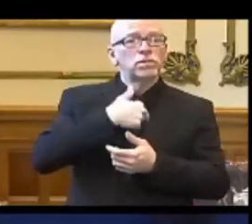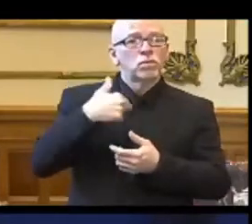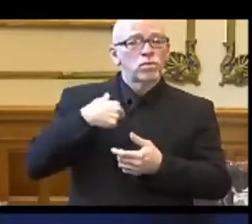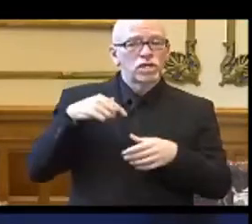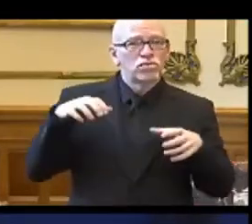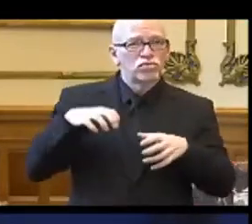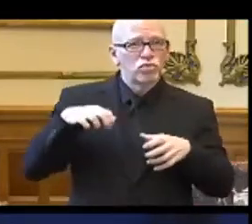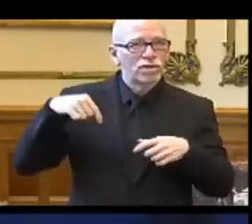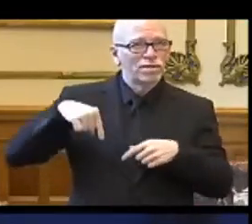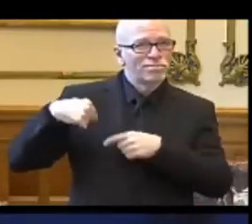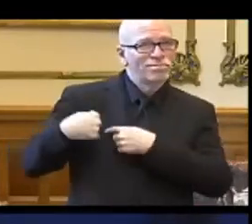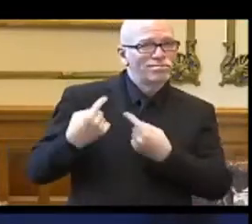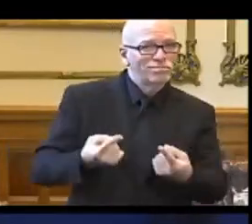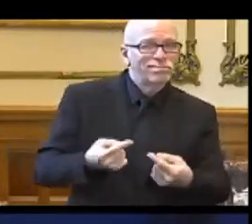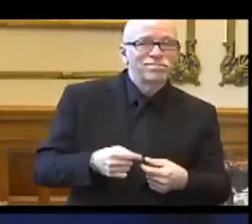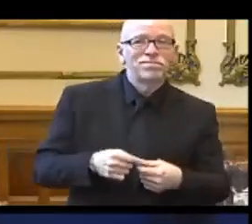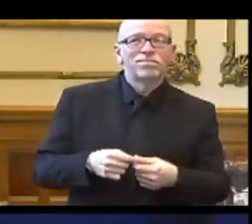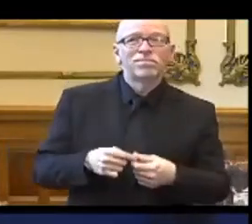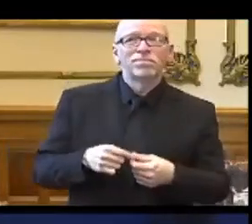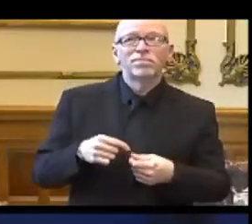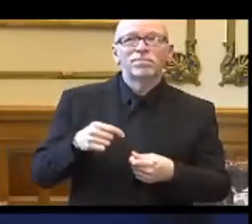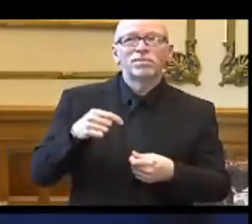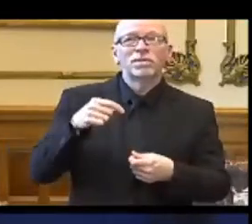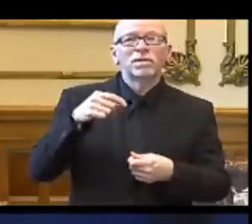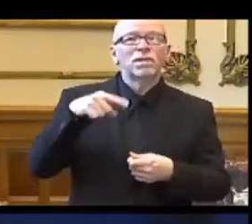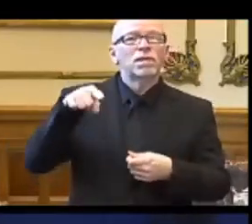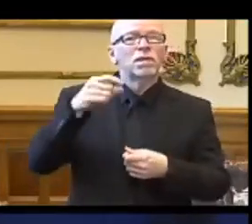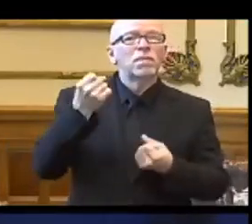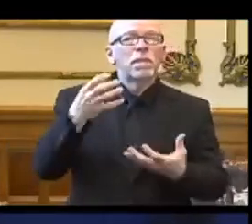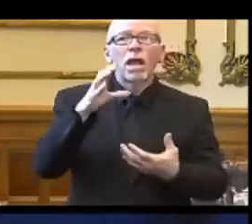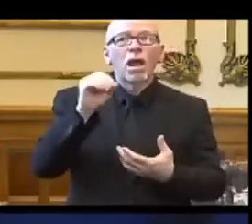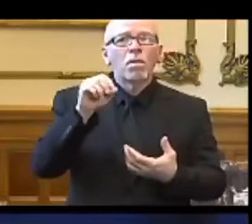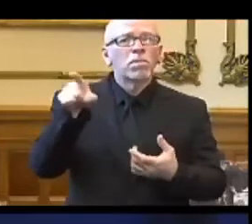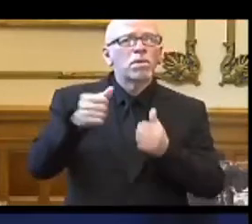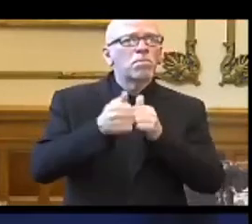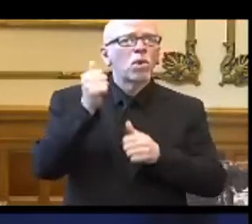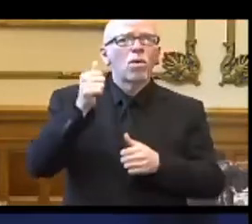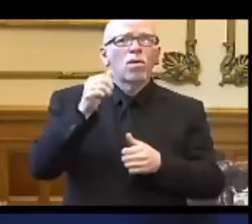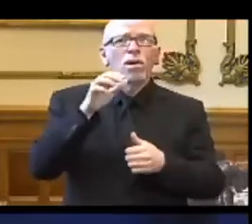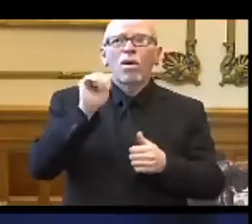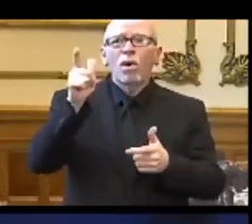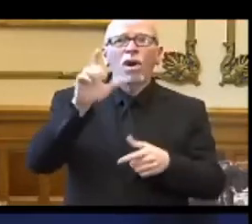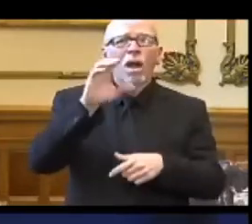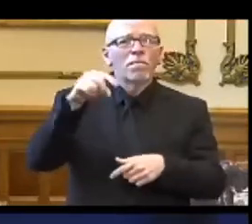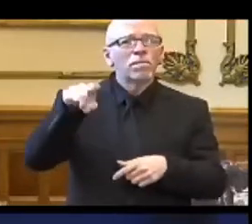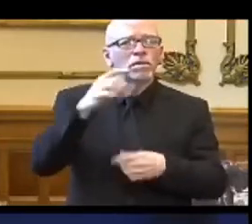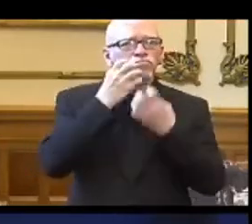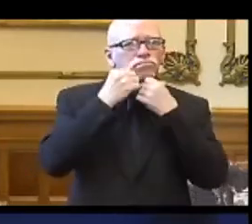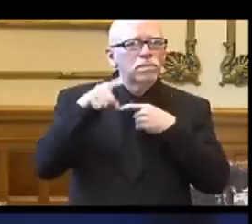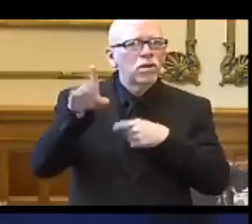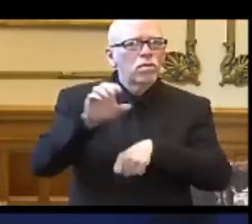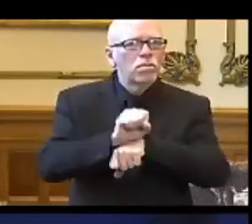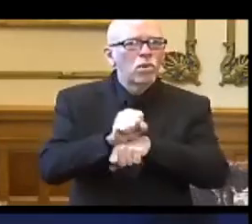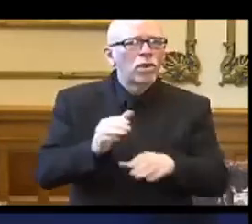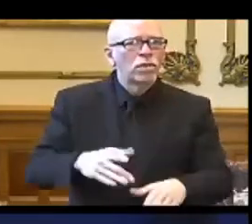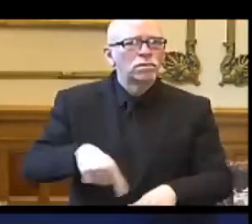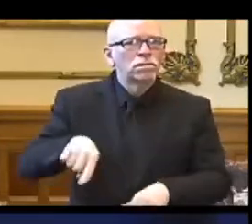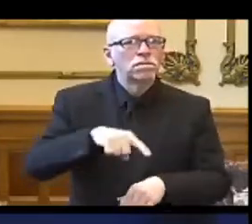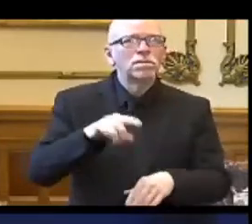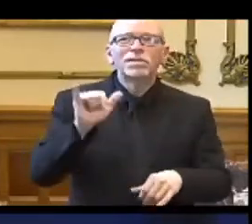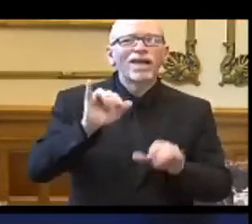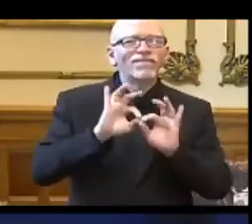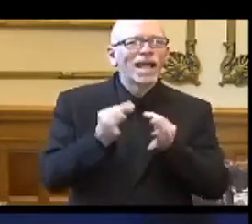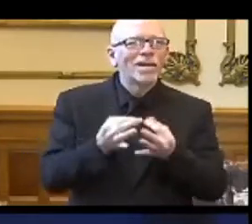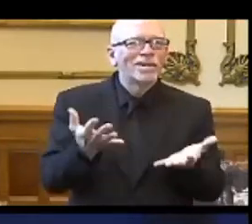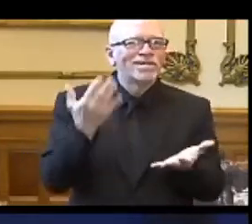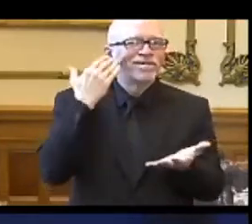and that is employers care about their employees. And in most cases, it's like a big family